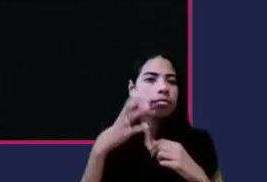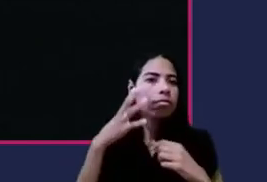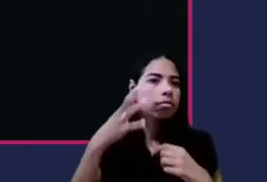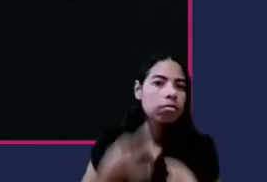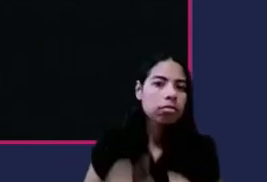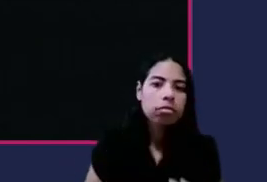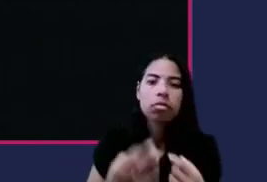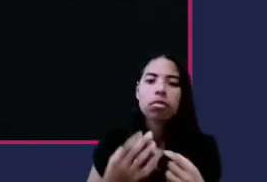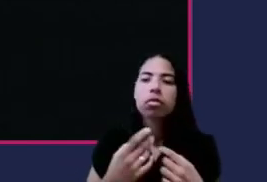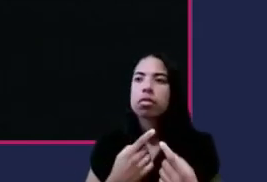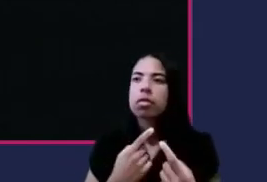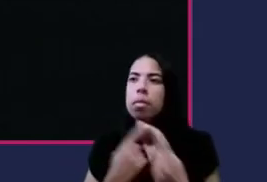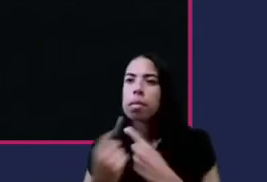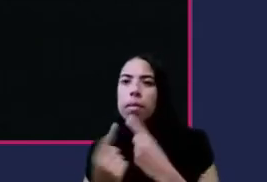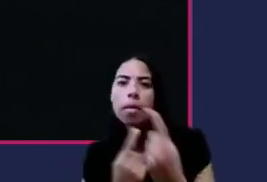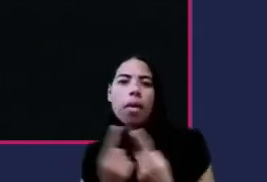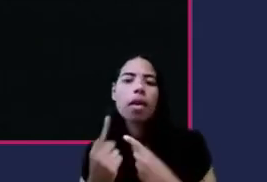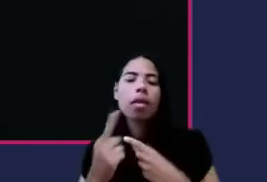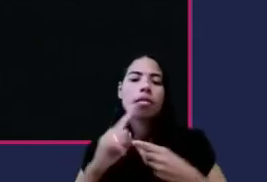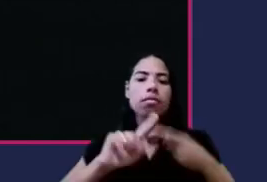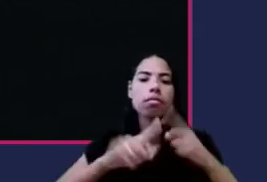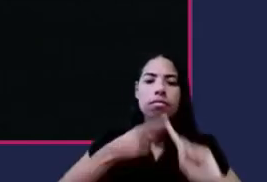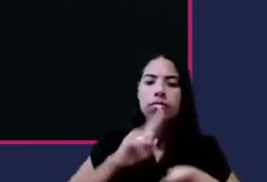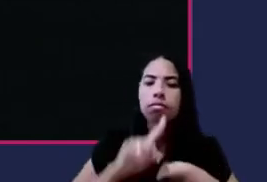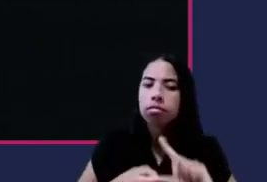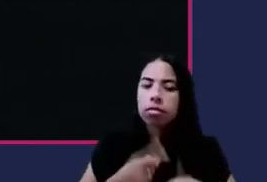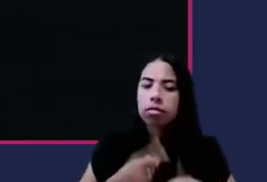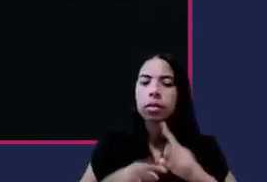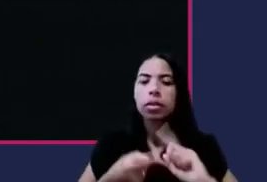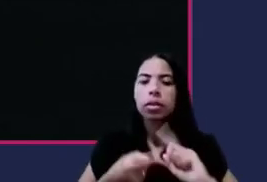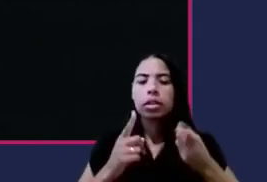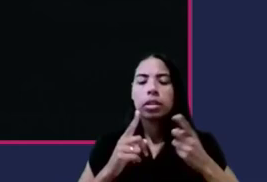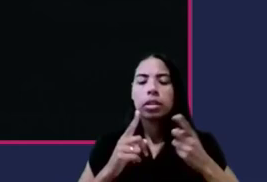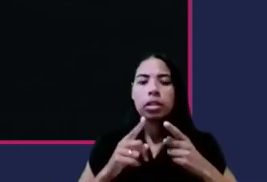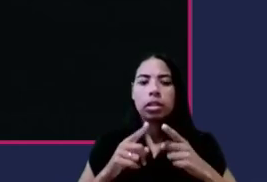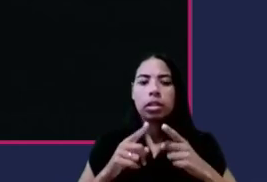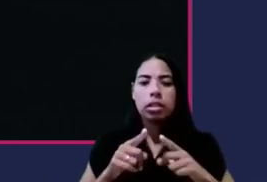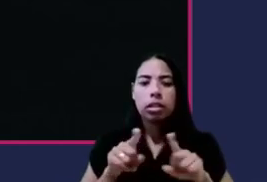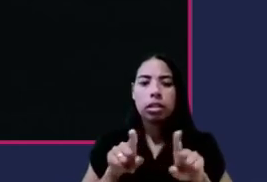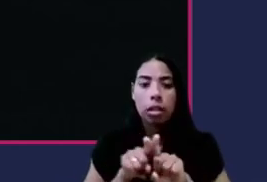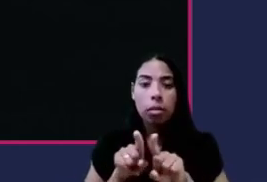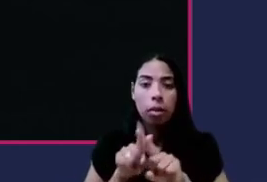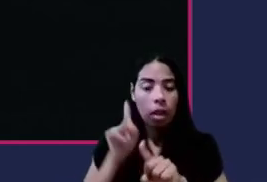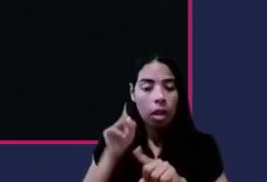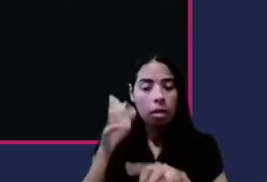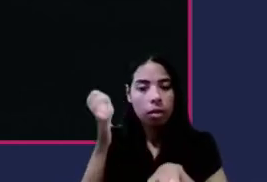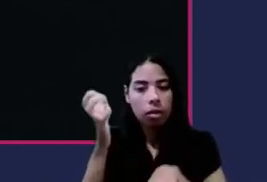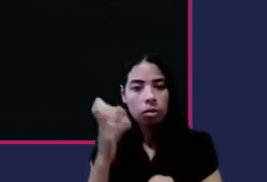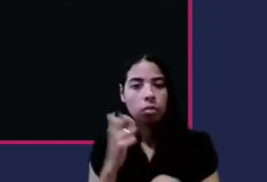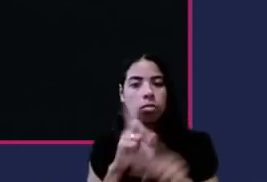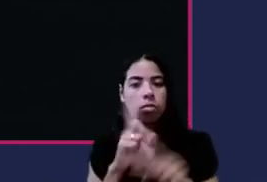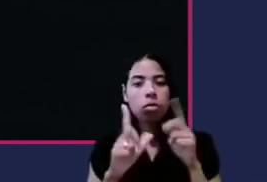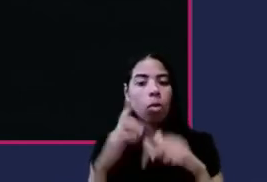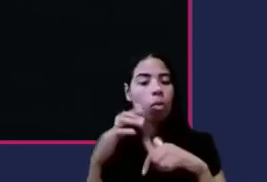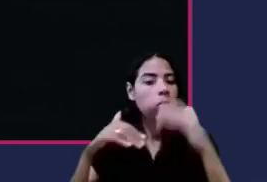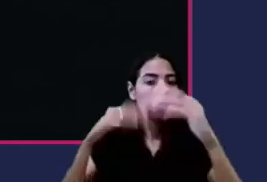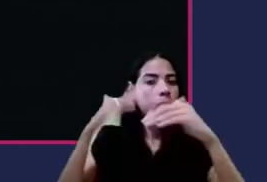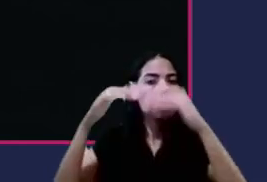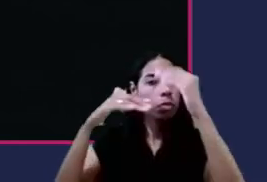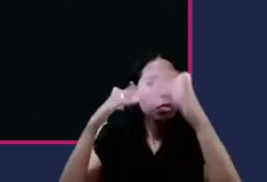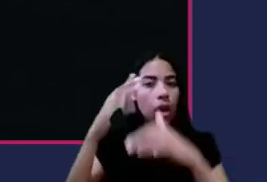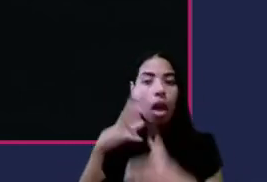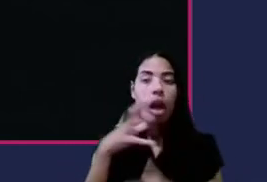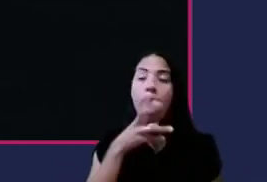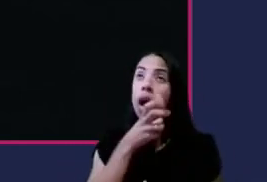extraordinary. We discussed, we understood each other, we went back and forth. It was